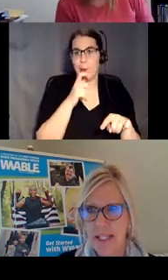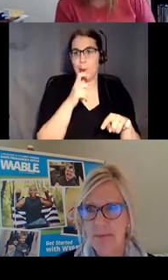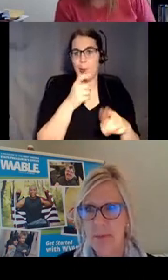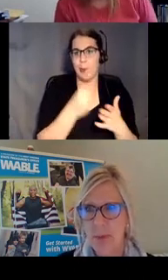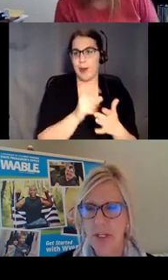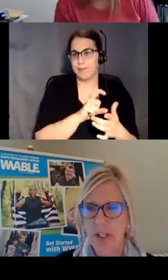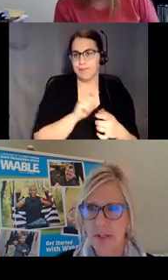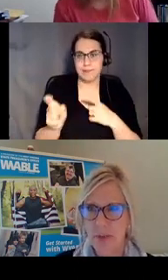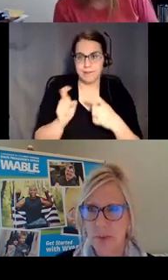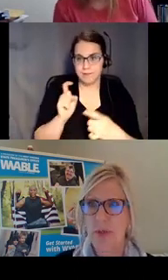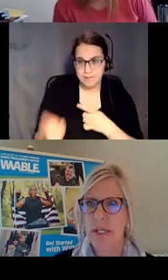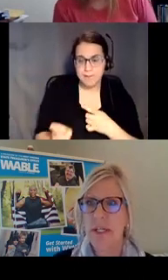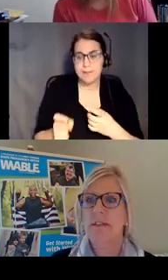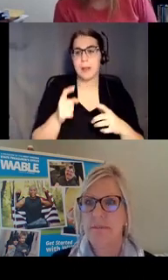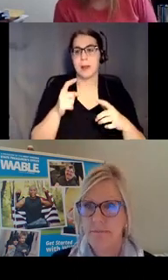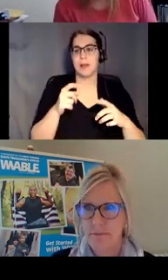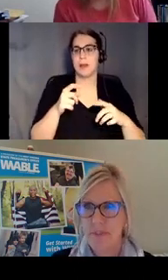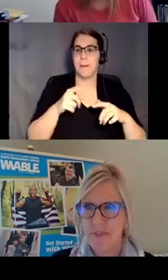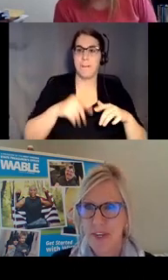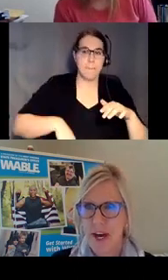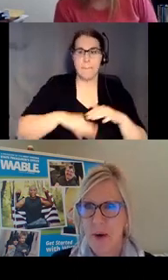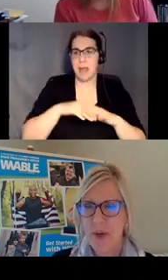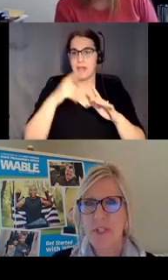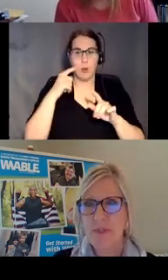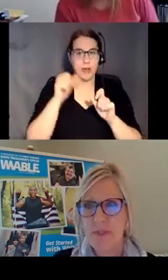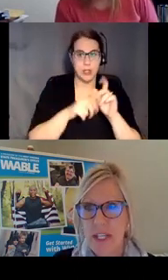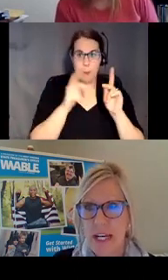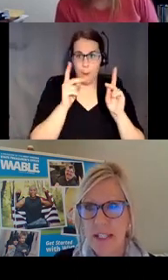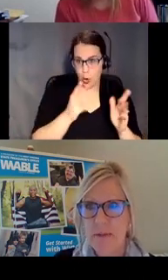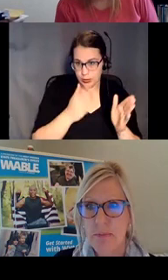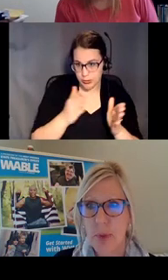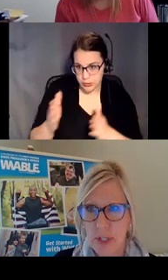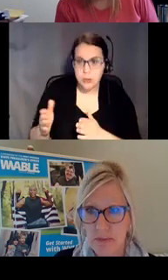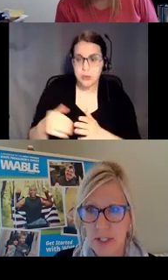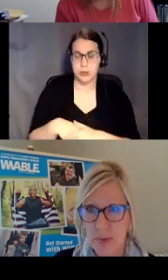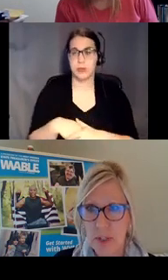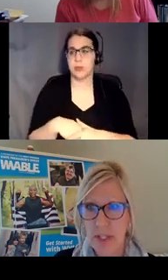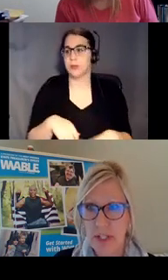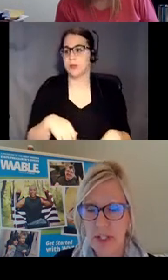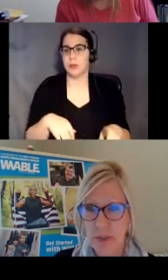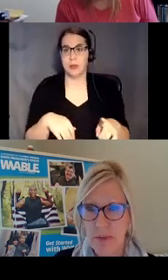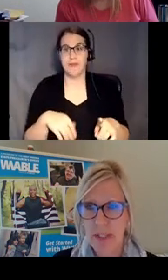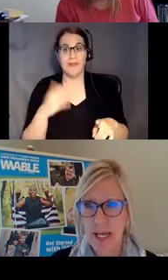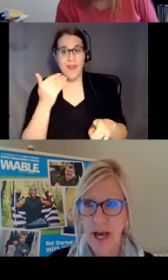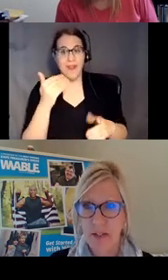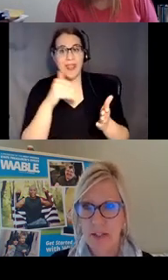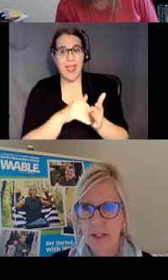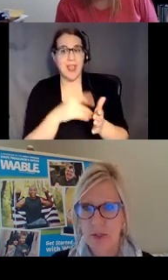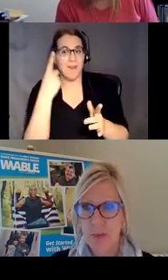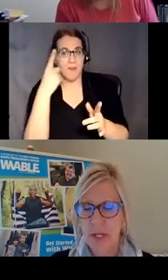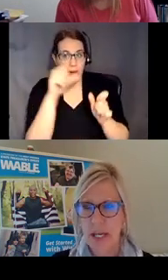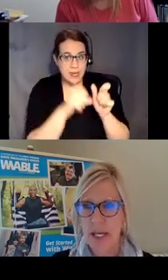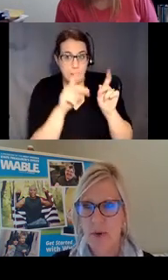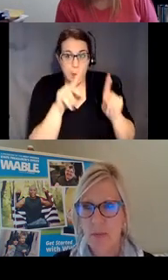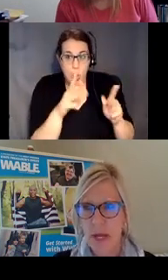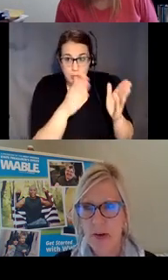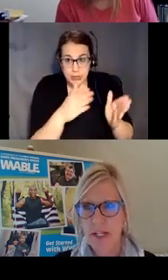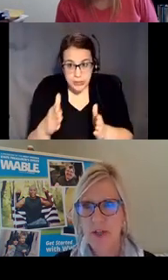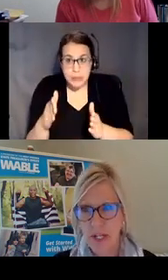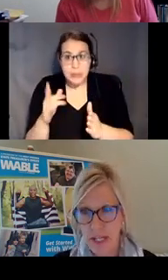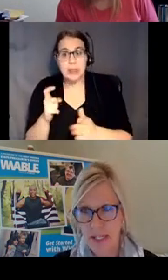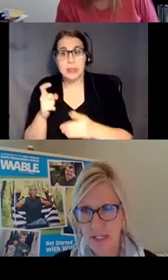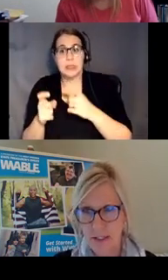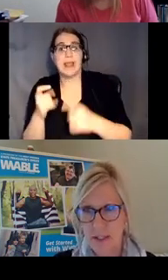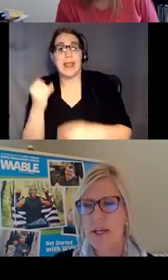the maximum per individual. So it's $15,000 per individual into an ABLE account, contributing if they're